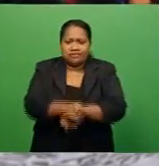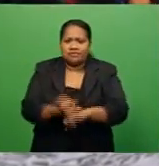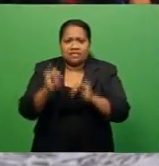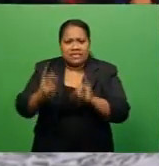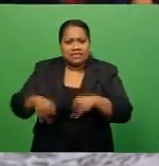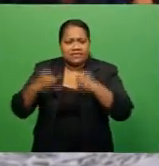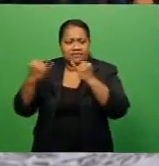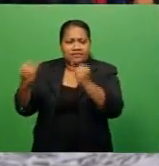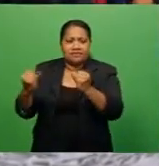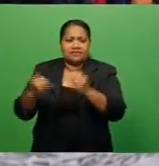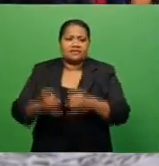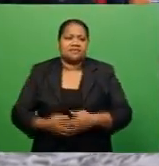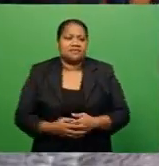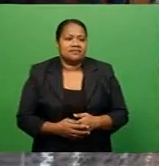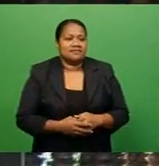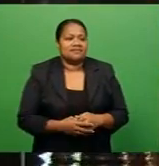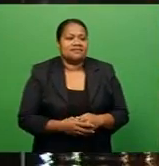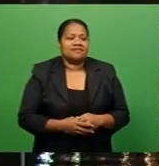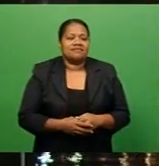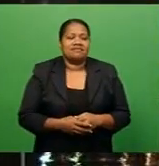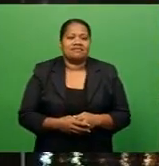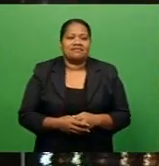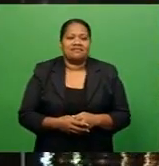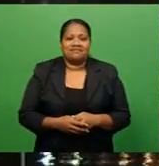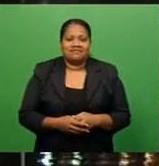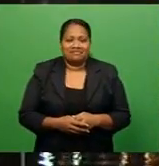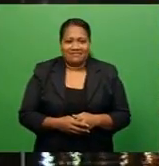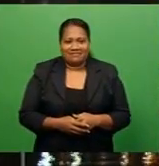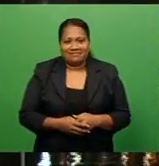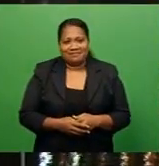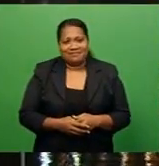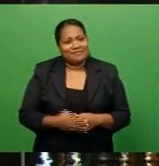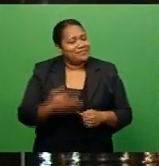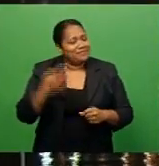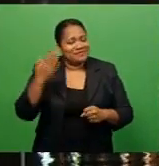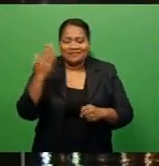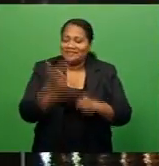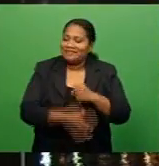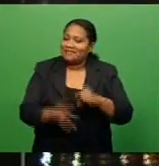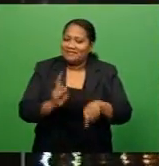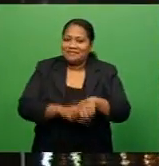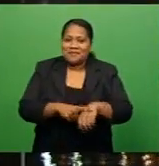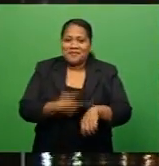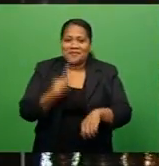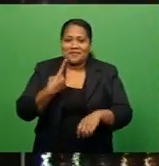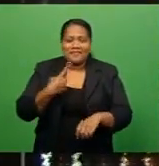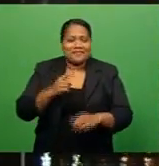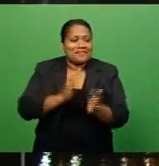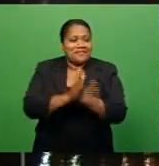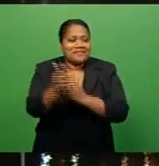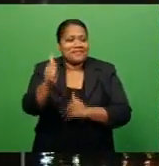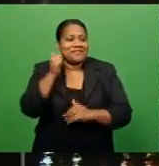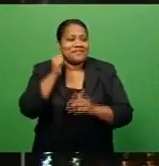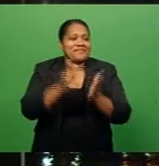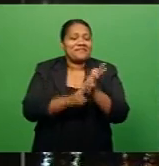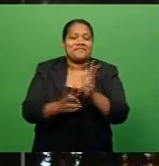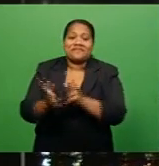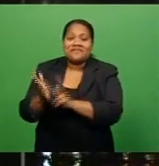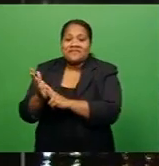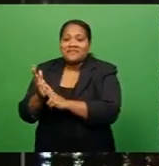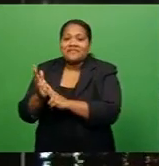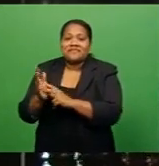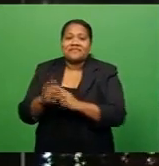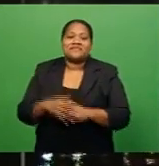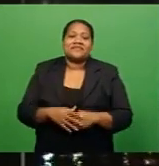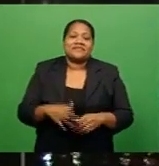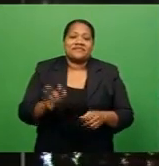Kumar, FBC News. It is never too late to return to the village and make use of the land to turn